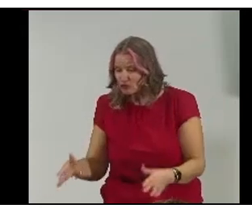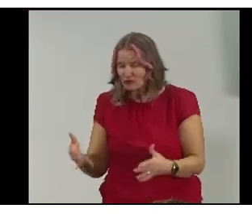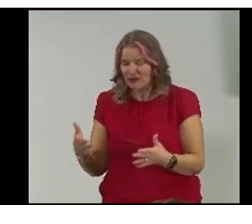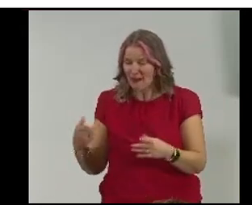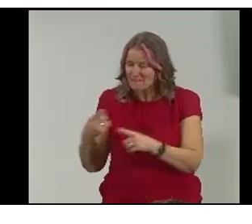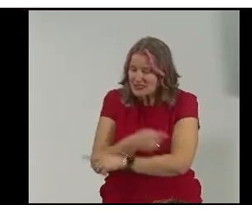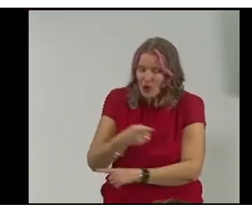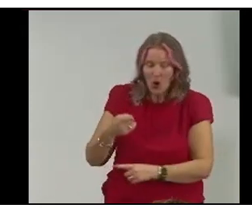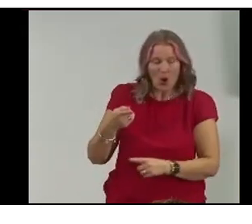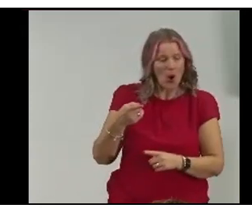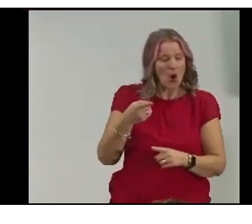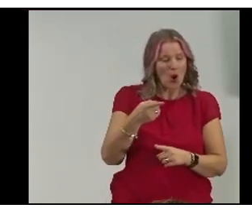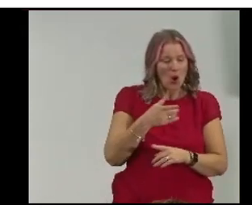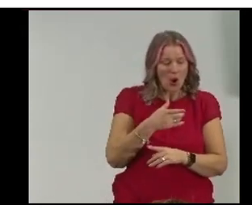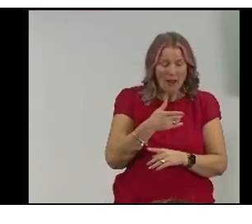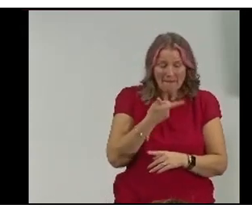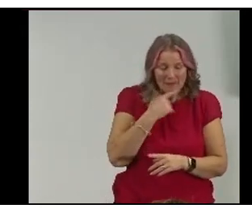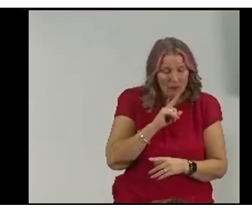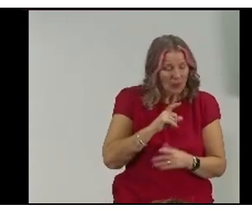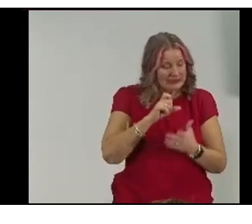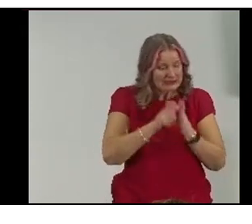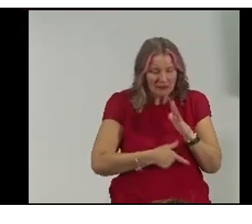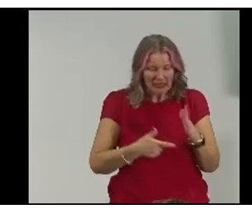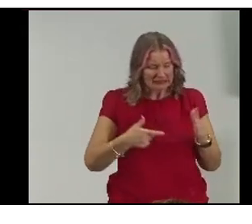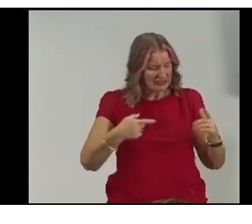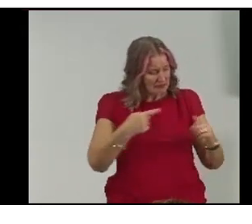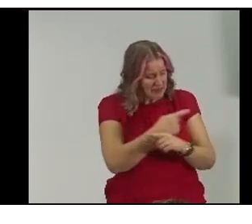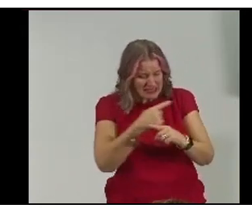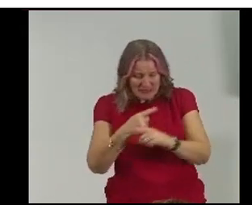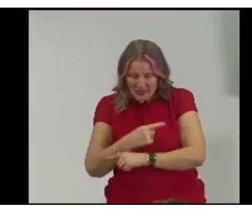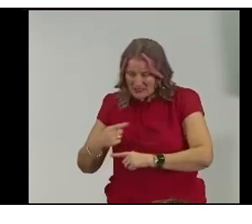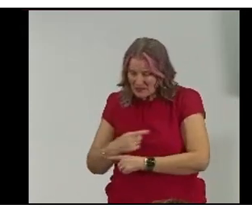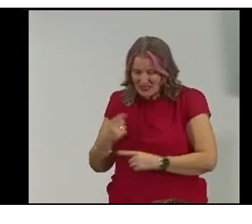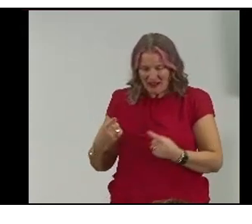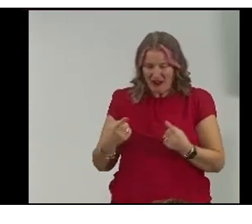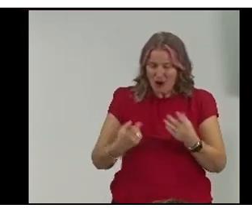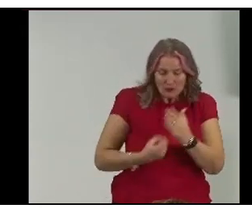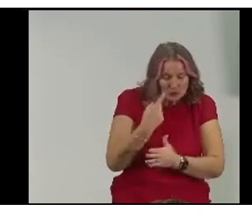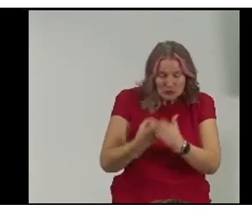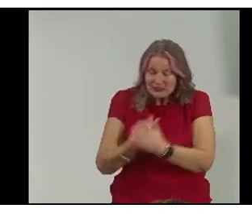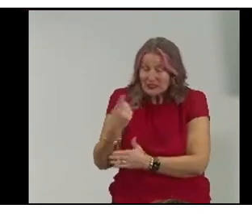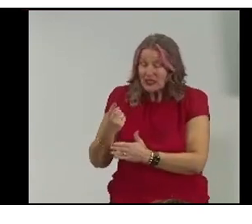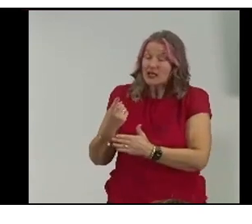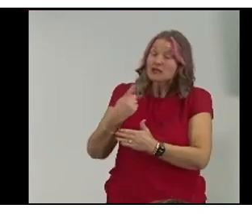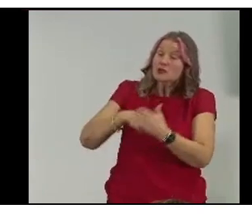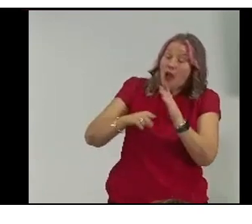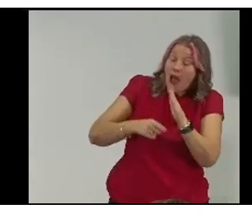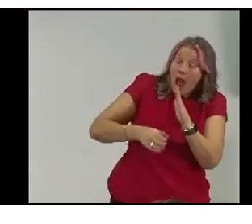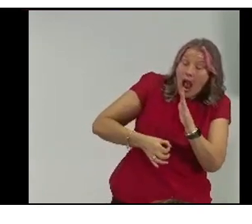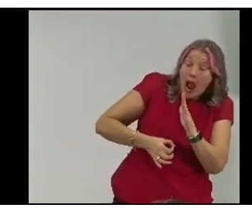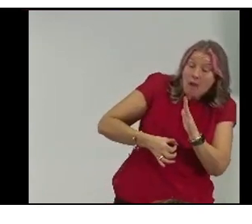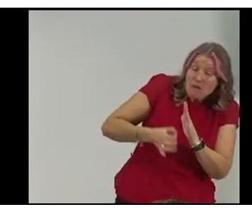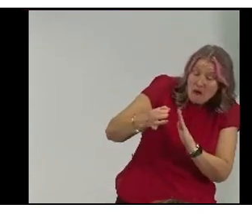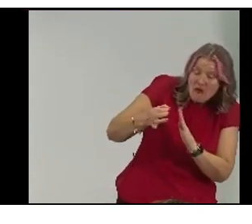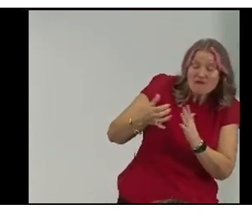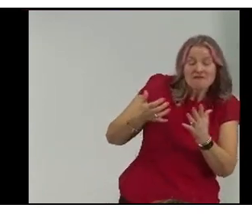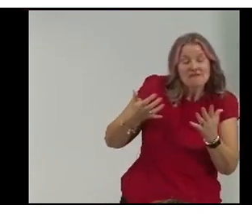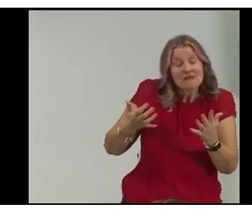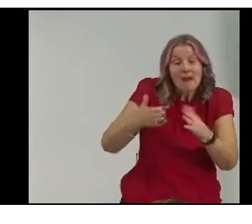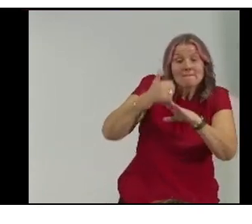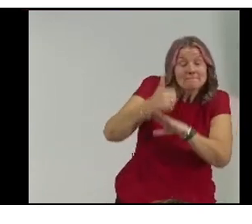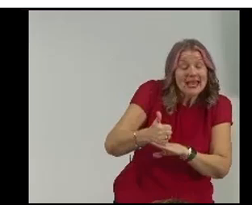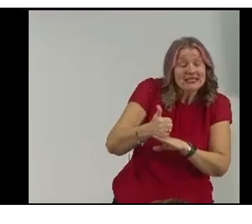with disabilities who are older are missing out on. So when we ask, are we making progress? I think based on